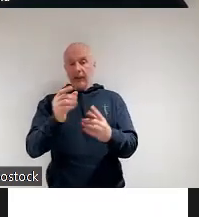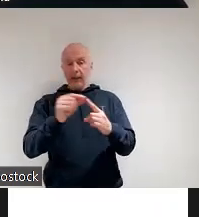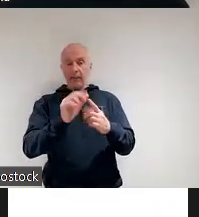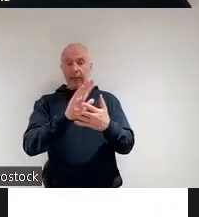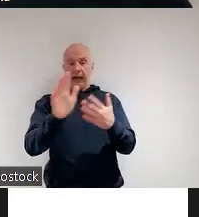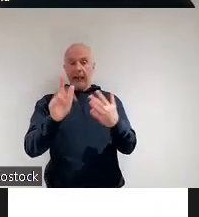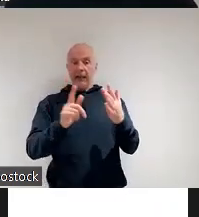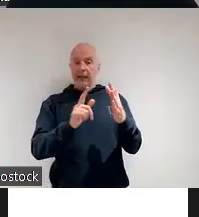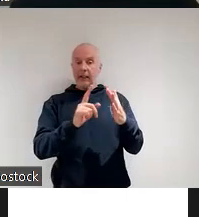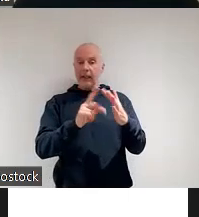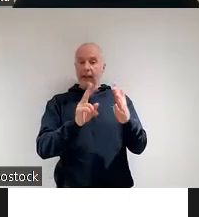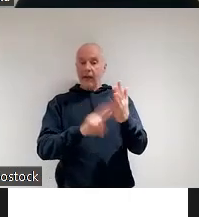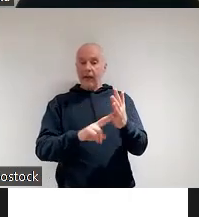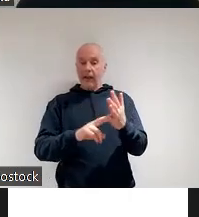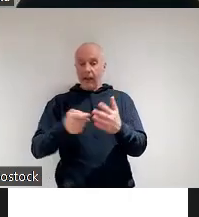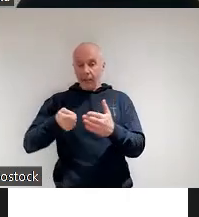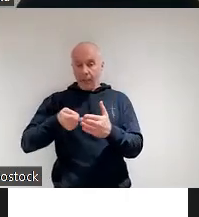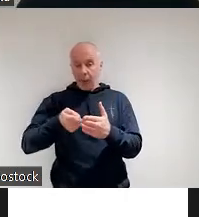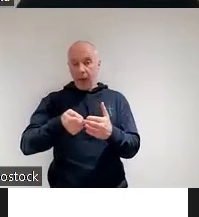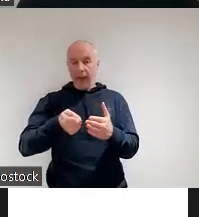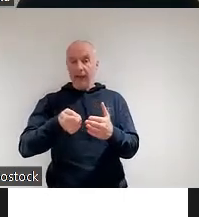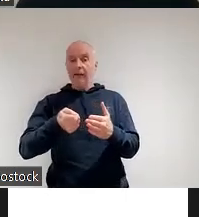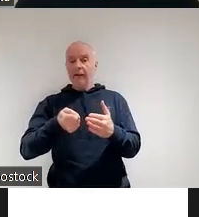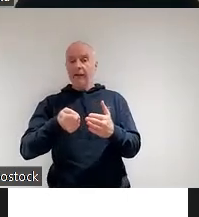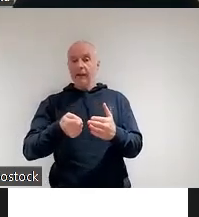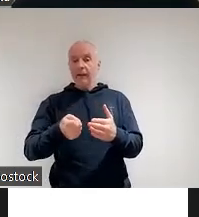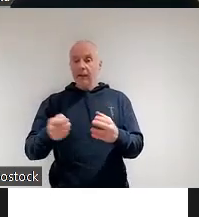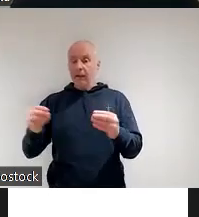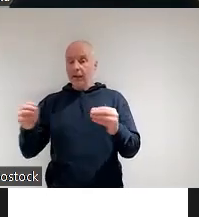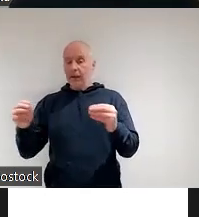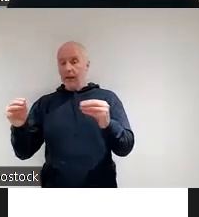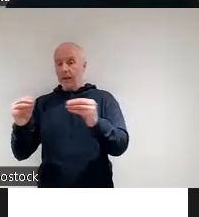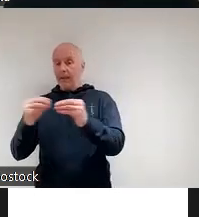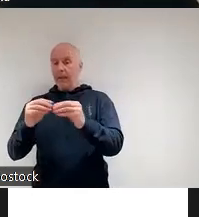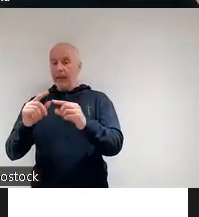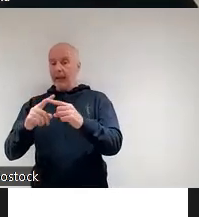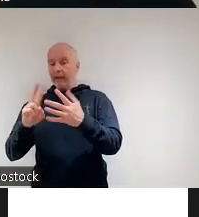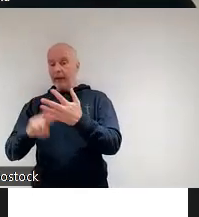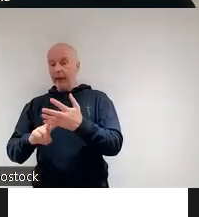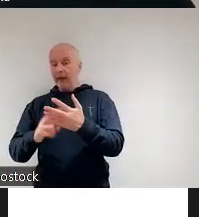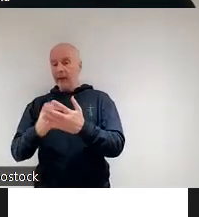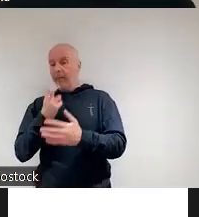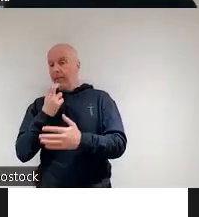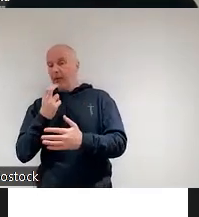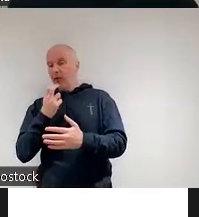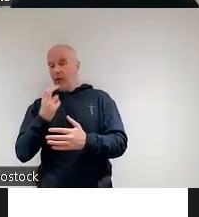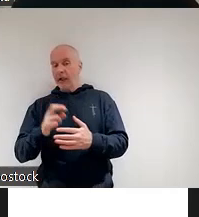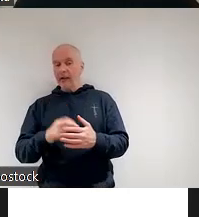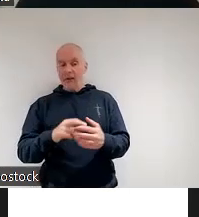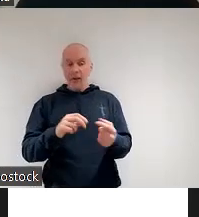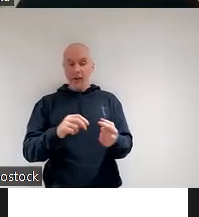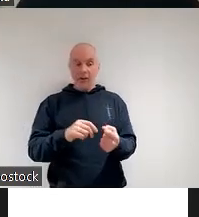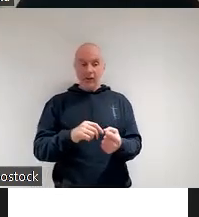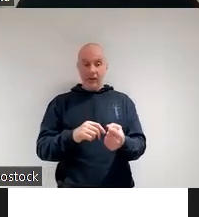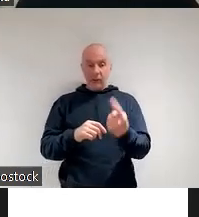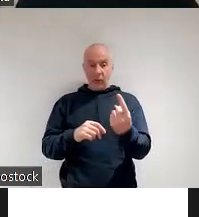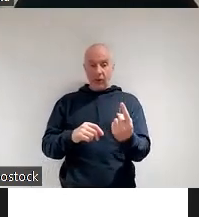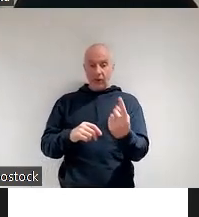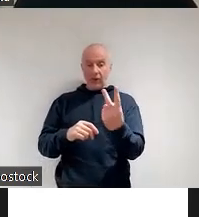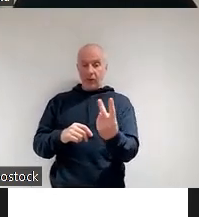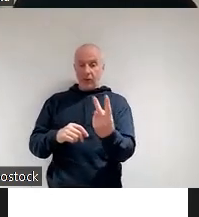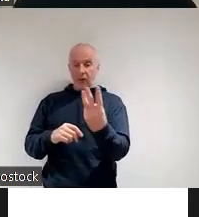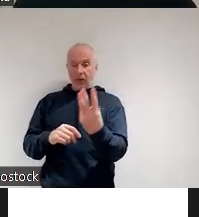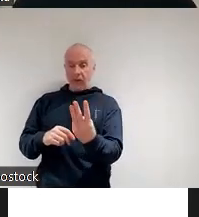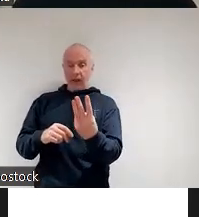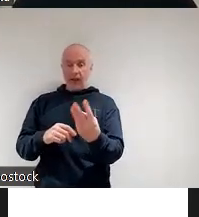hybrid electrical vehicles. And the final one is the pure or the battery electrical vehicles. Basically, this just tells you